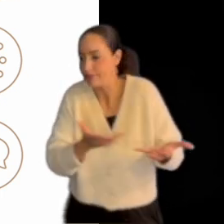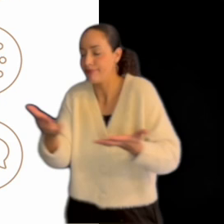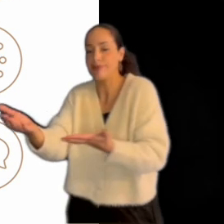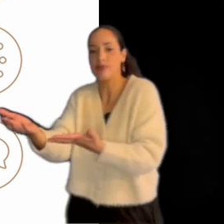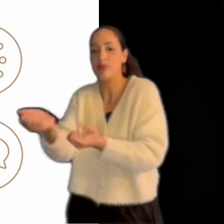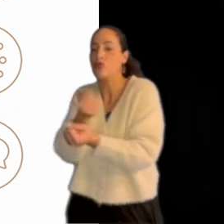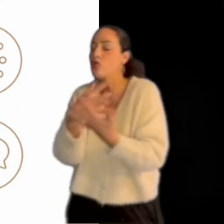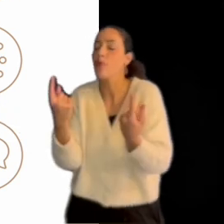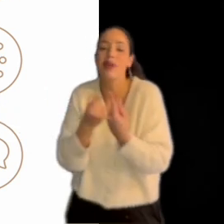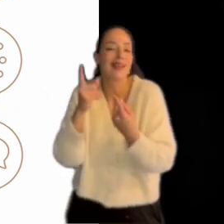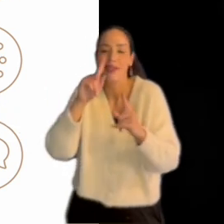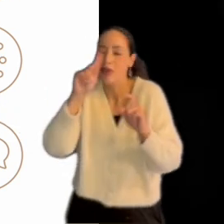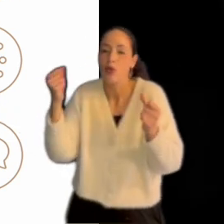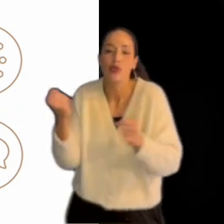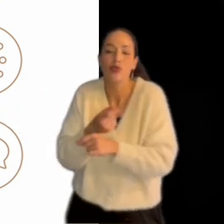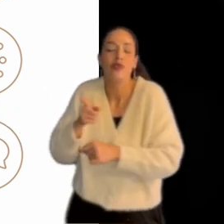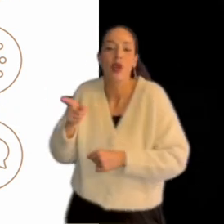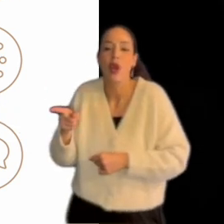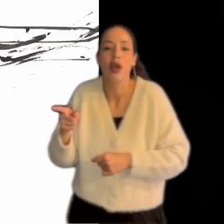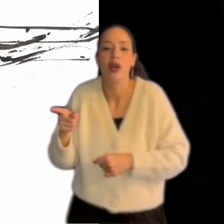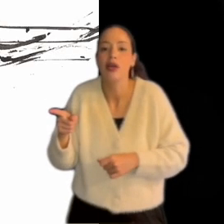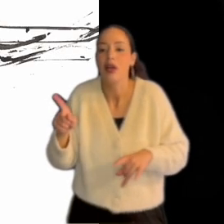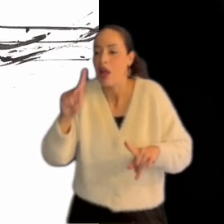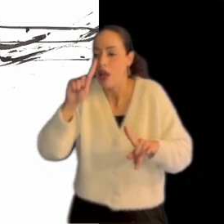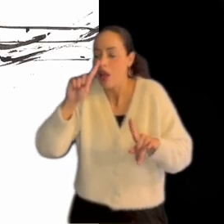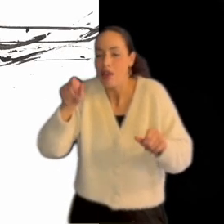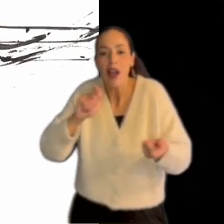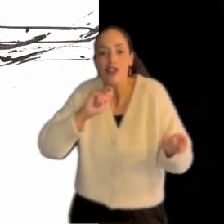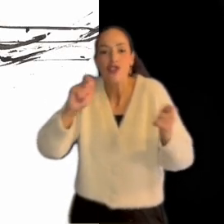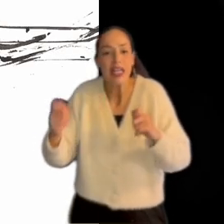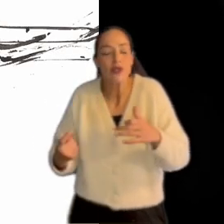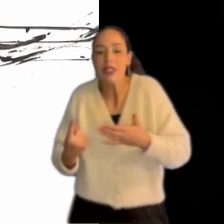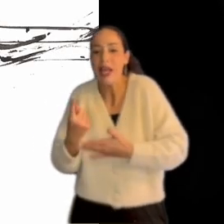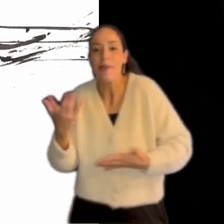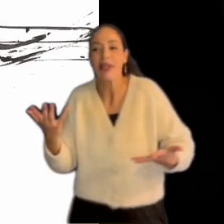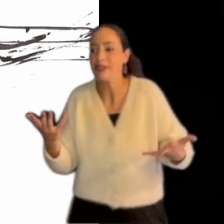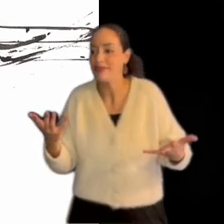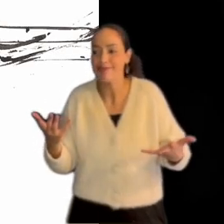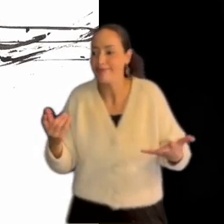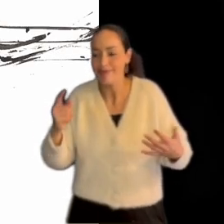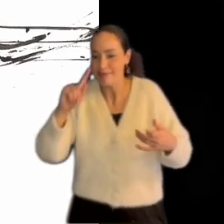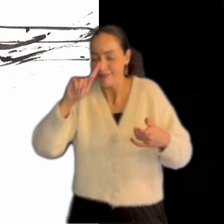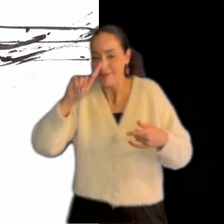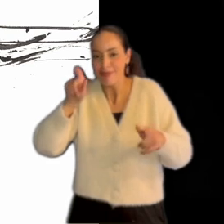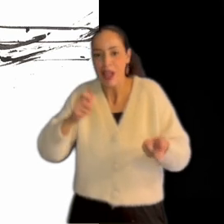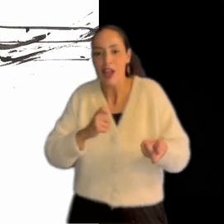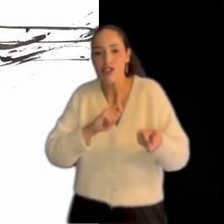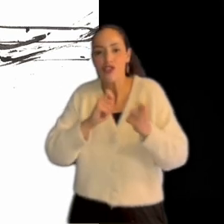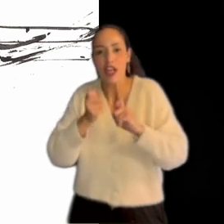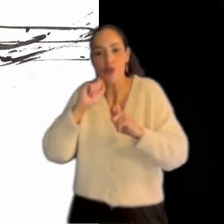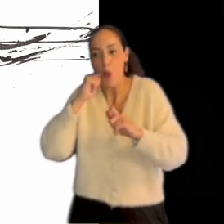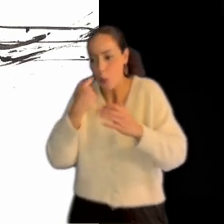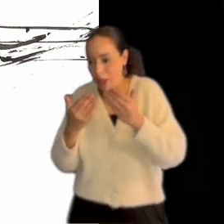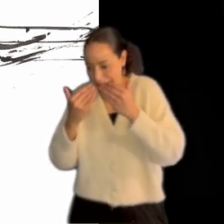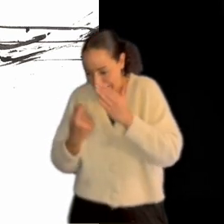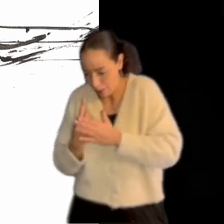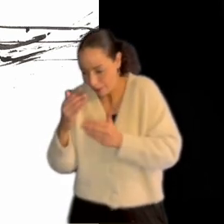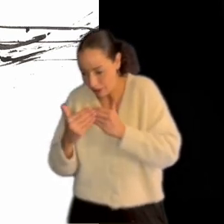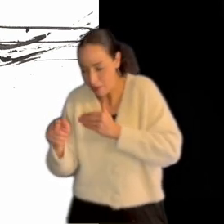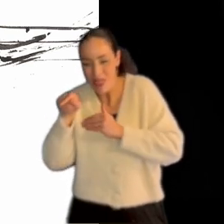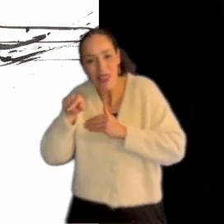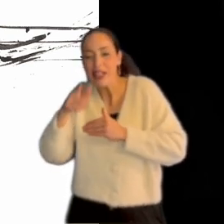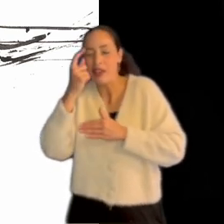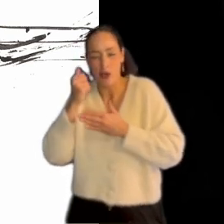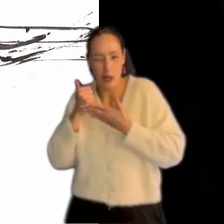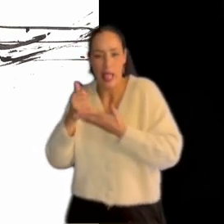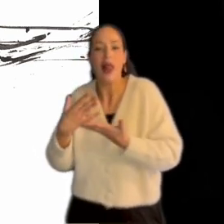but this I could do for her. I often recall this case during times of uncertainty, fear, and overwhelm.